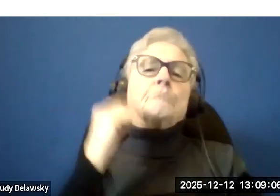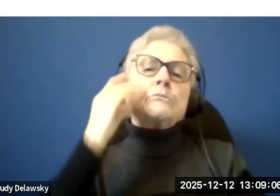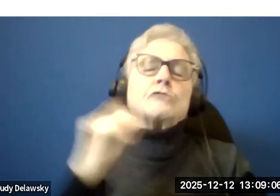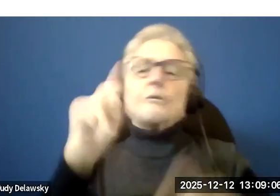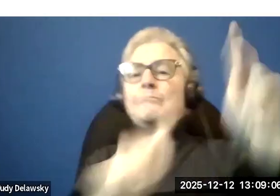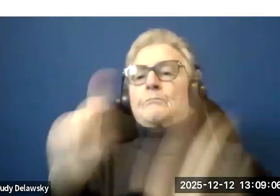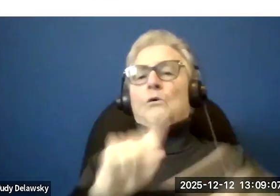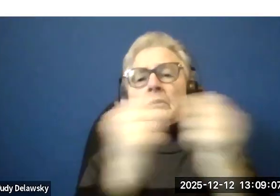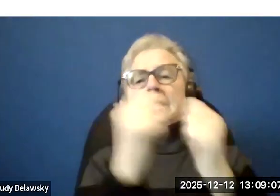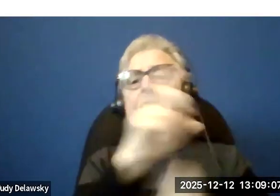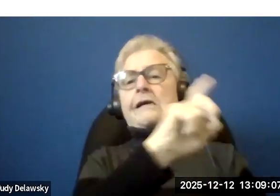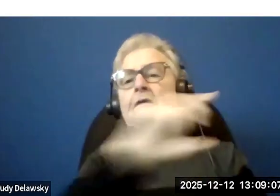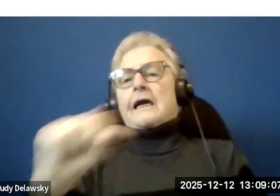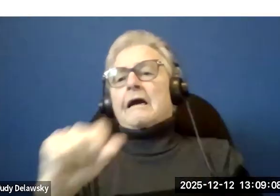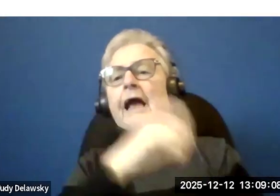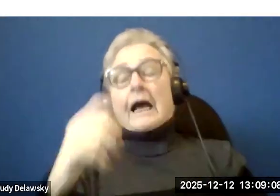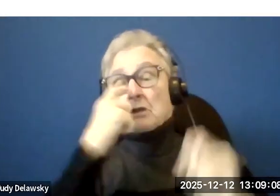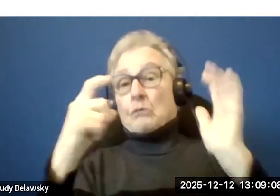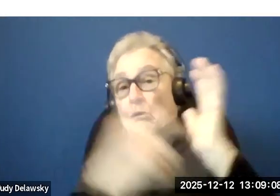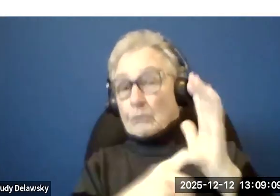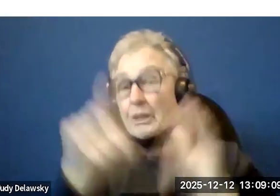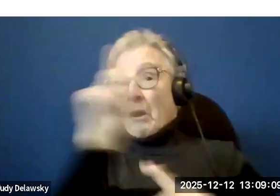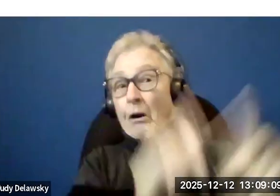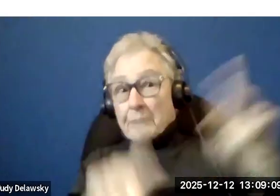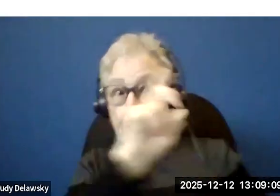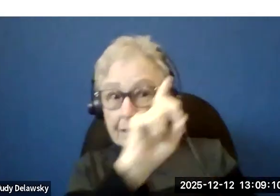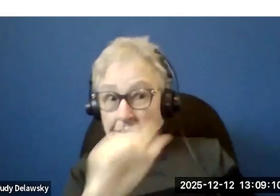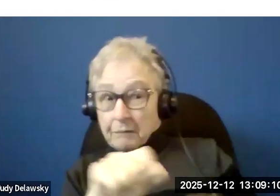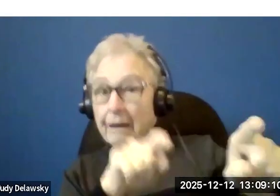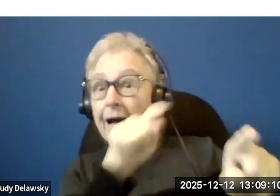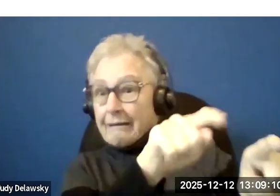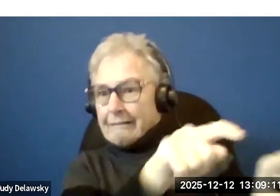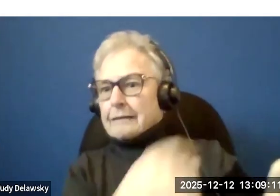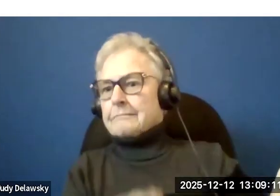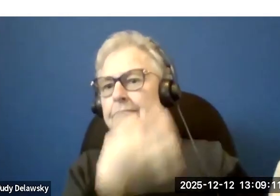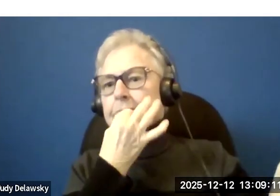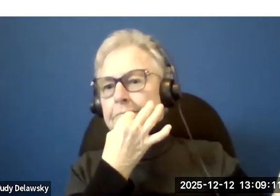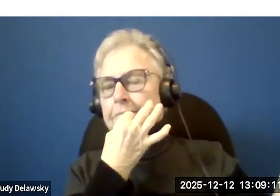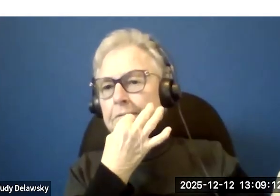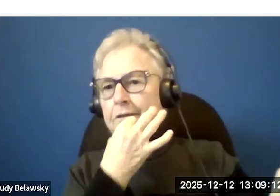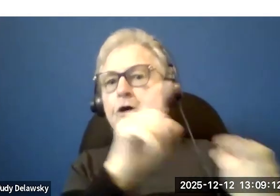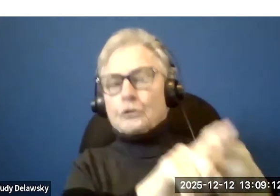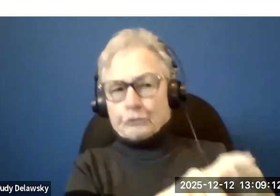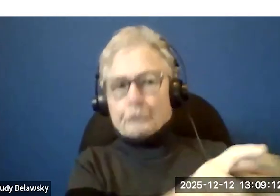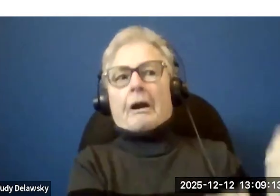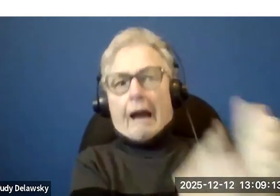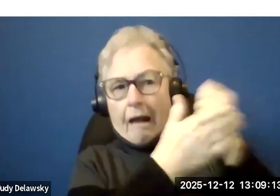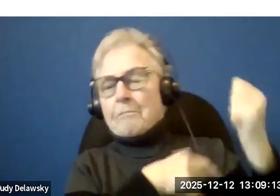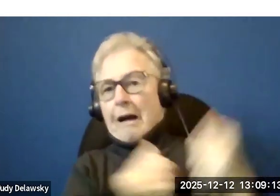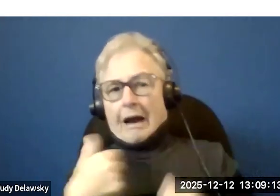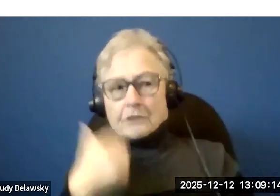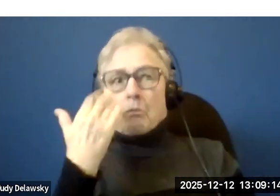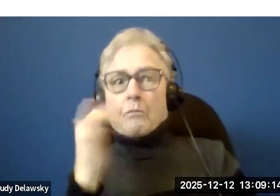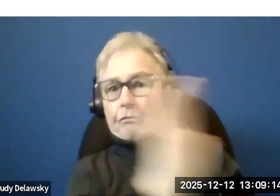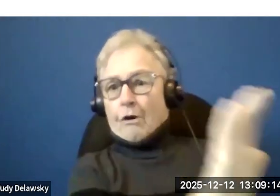disabilities and recognizes people with disabilities as experts of their own climate experiences of